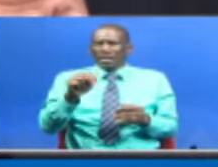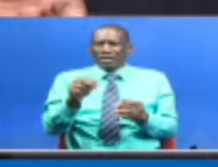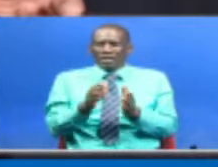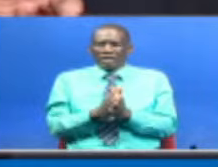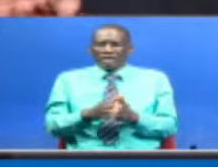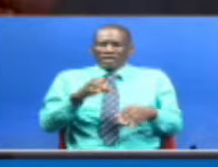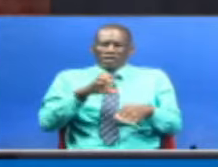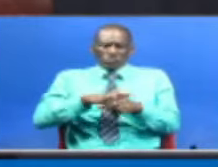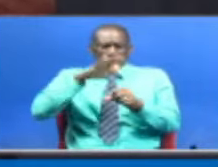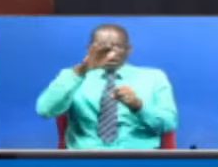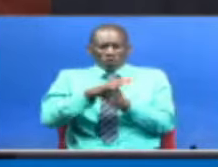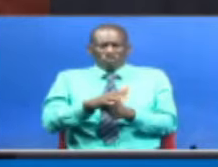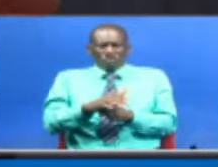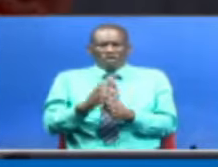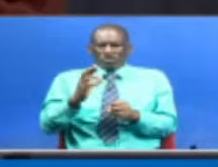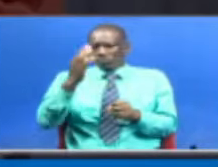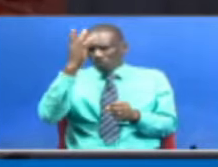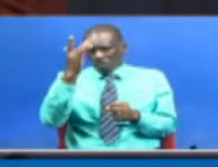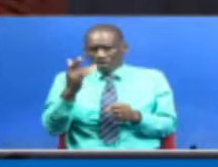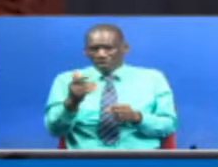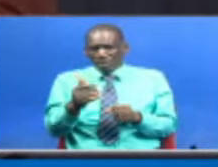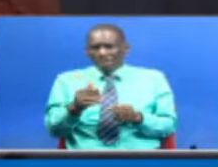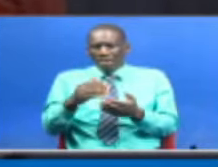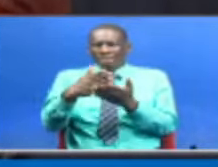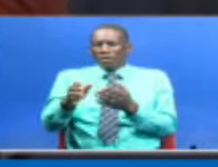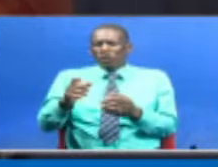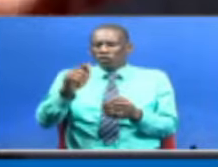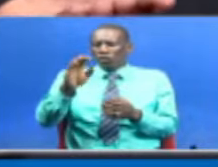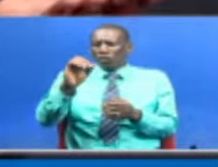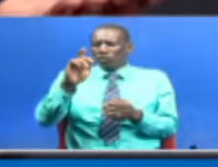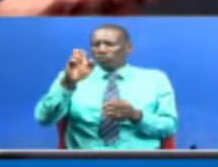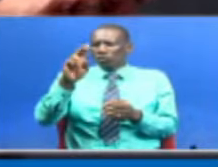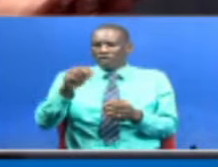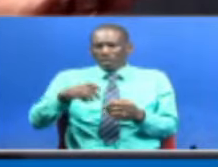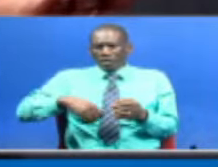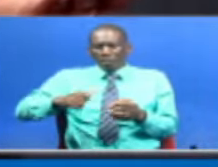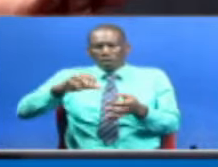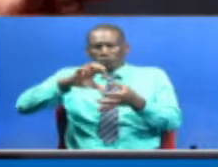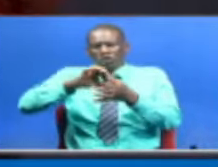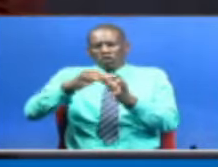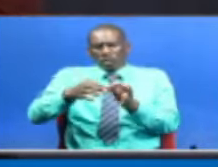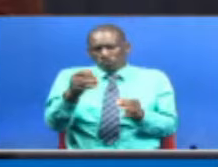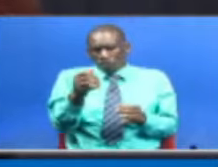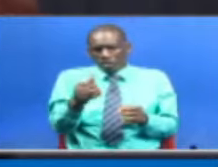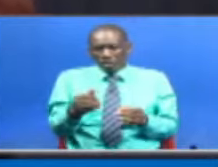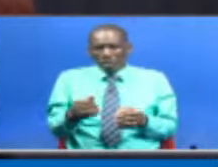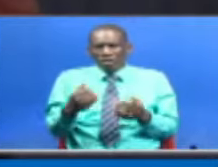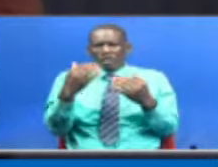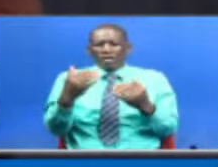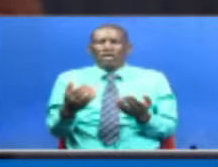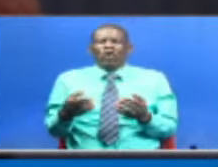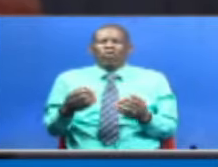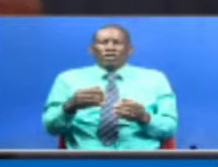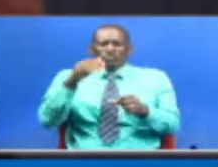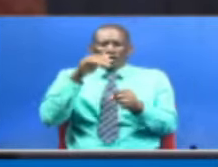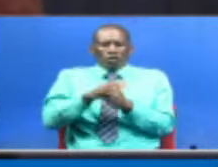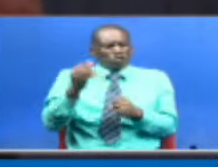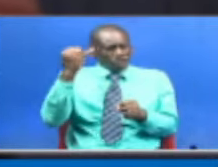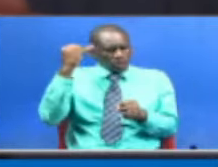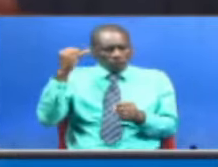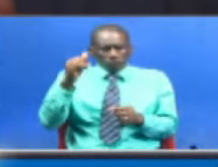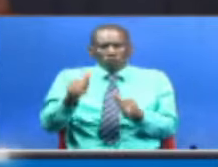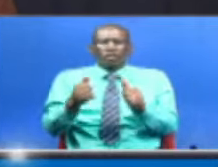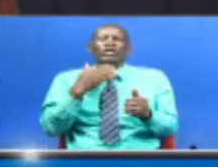so much, because part of the token is going to repaying your connection fees. Mm. So there'll be so much innovation, and I want to